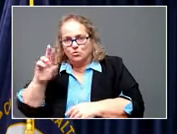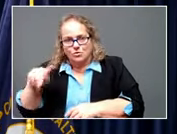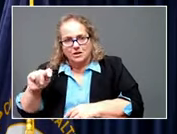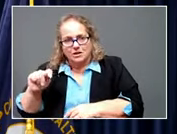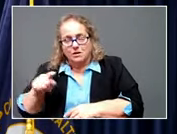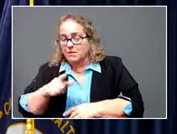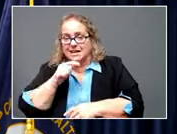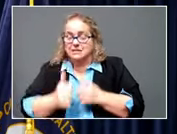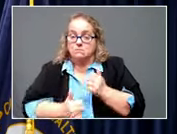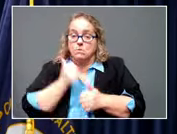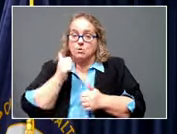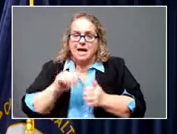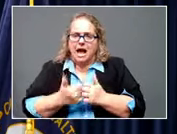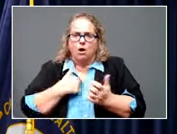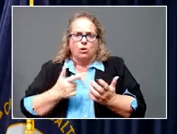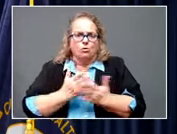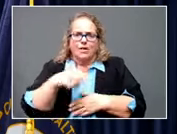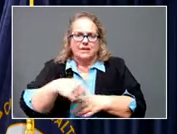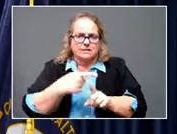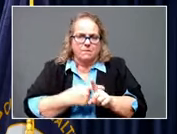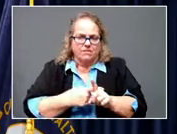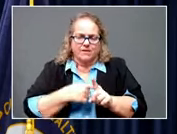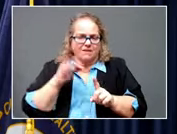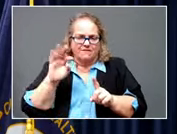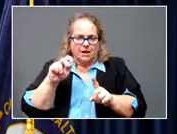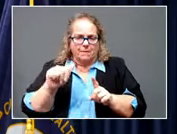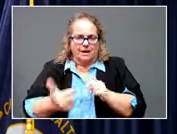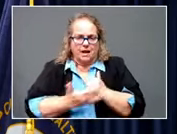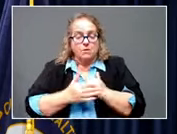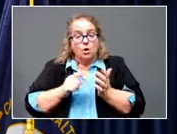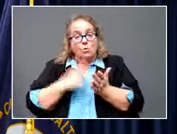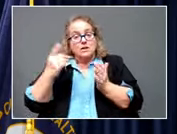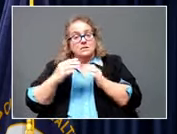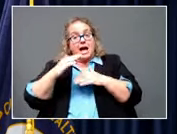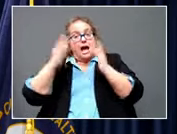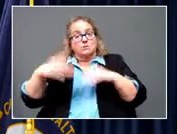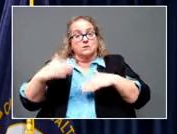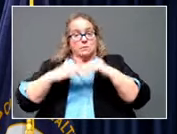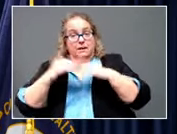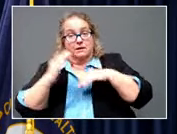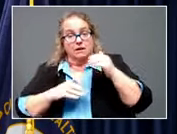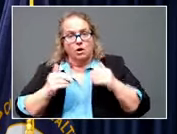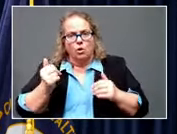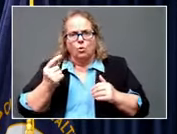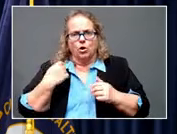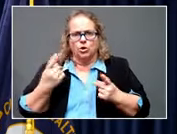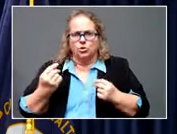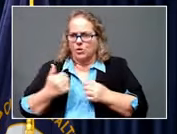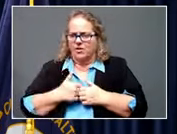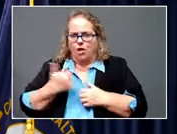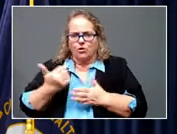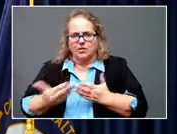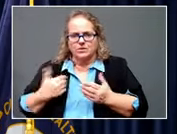help with that. It's really, once the structure of my house starts going up, what is everything else that we've lost? It's rebuilding